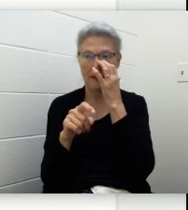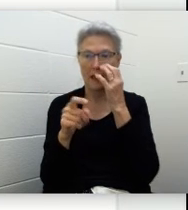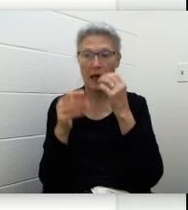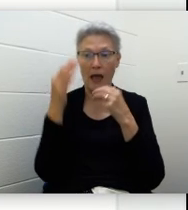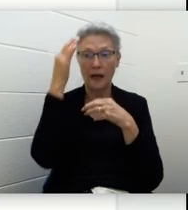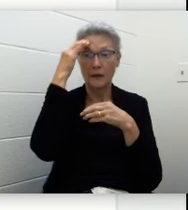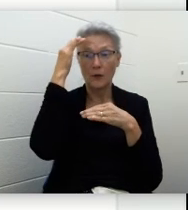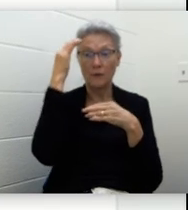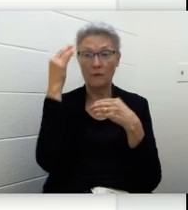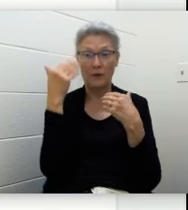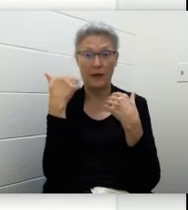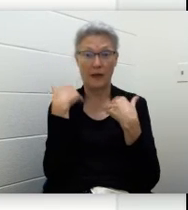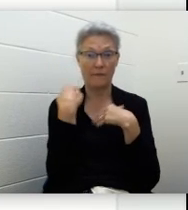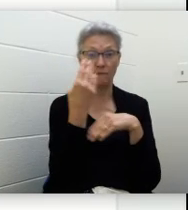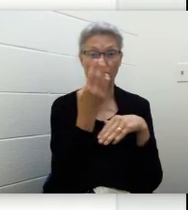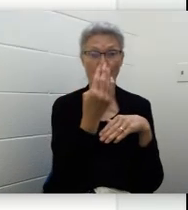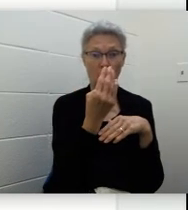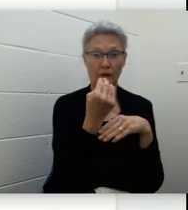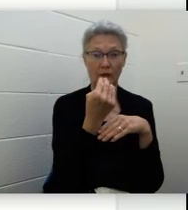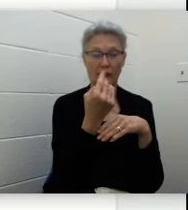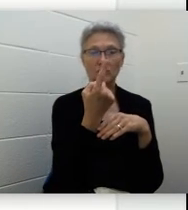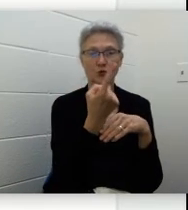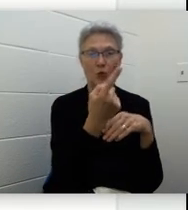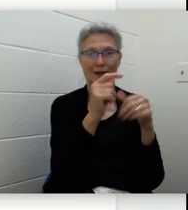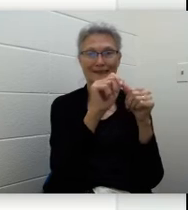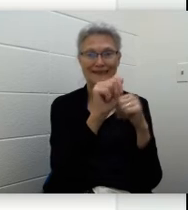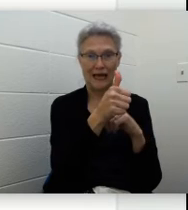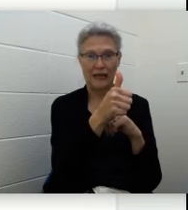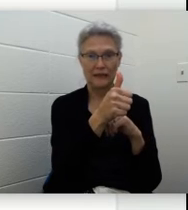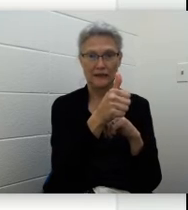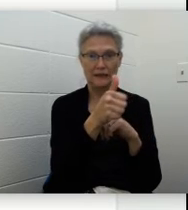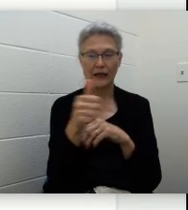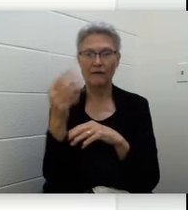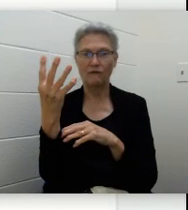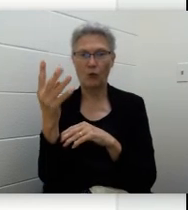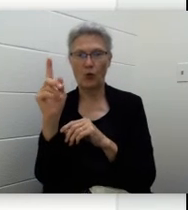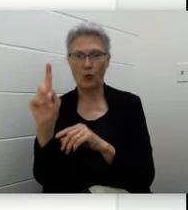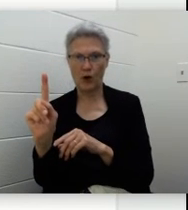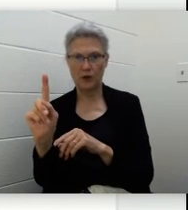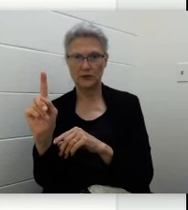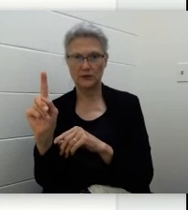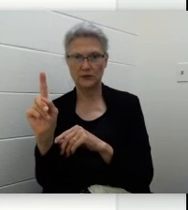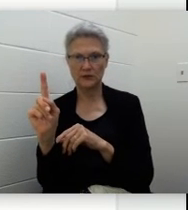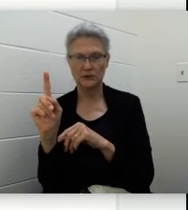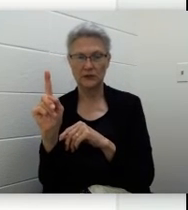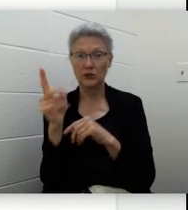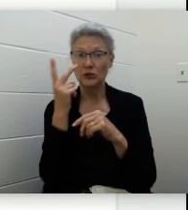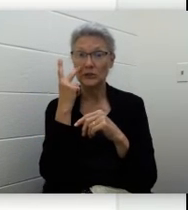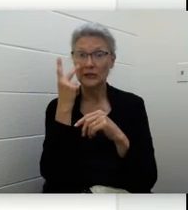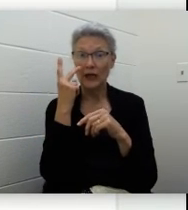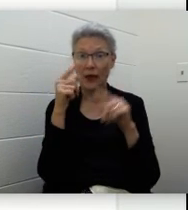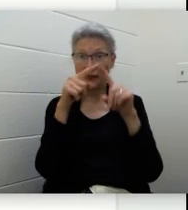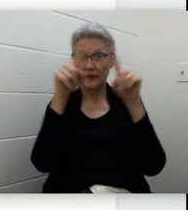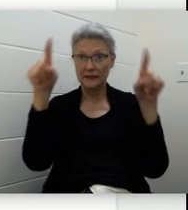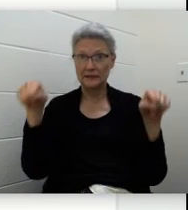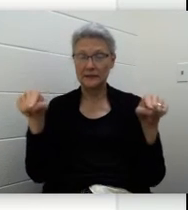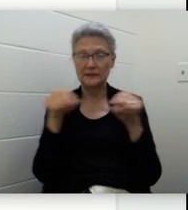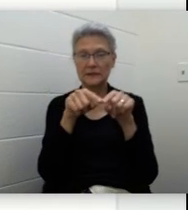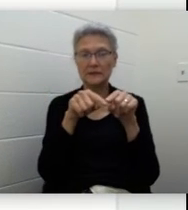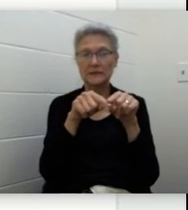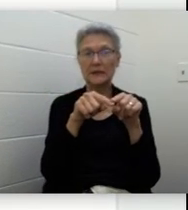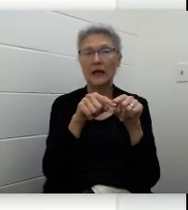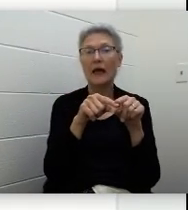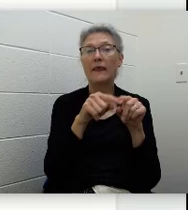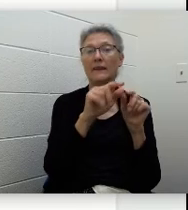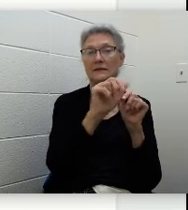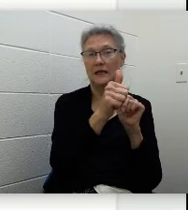know that if we had that 14, that's a group of 10 and 4 extra ones. Do you see how this 10 right here and